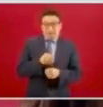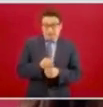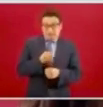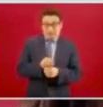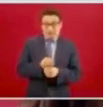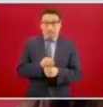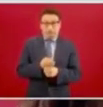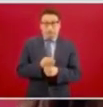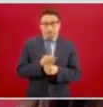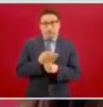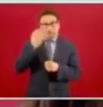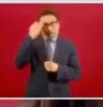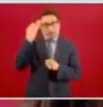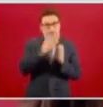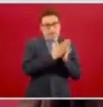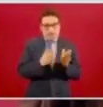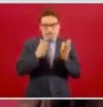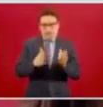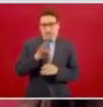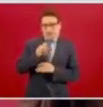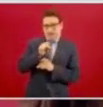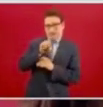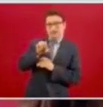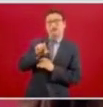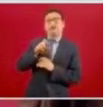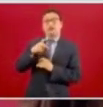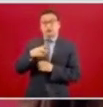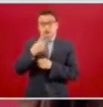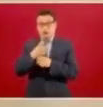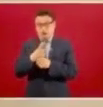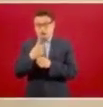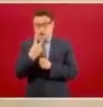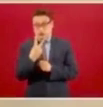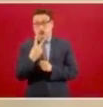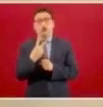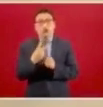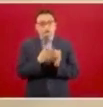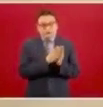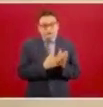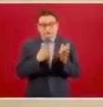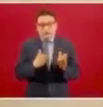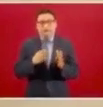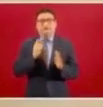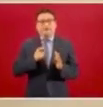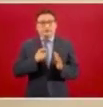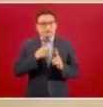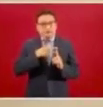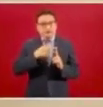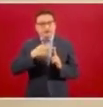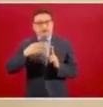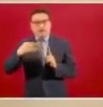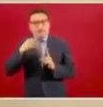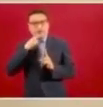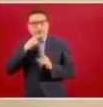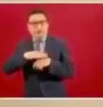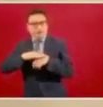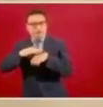At this moment, that we currently still are in phase 2,